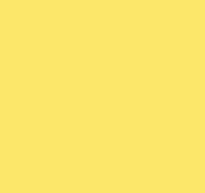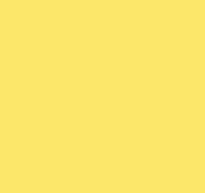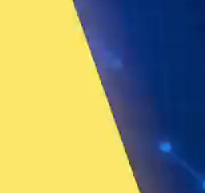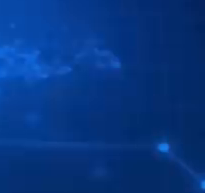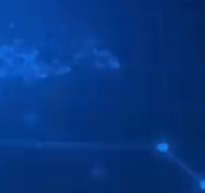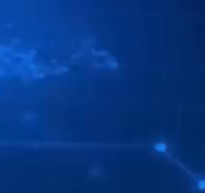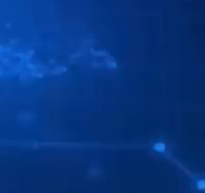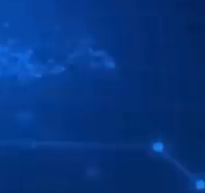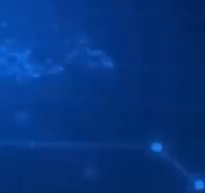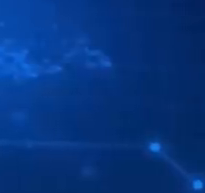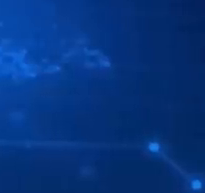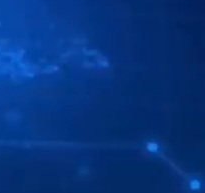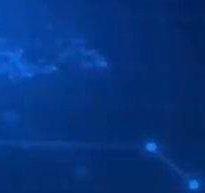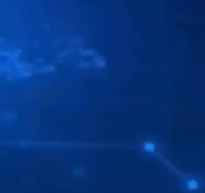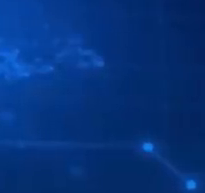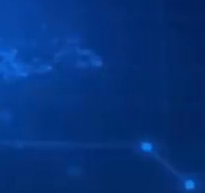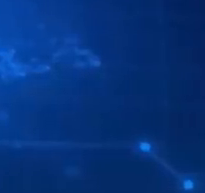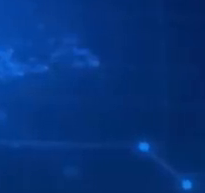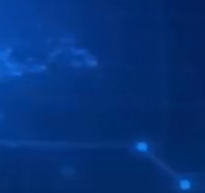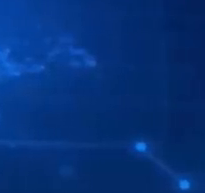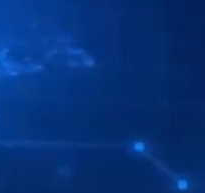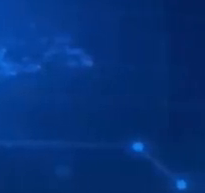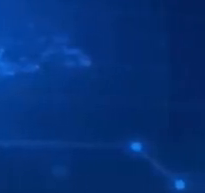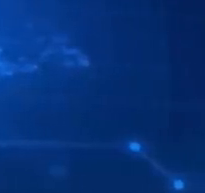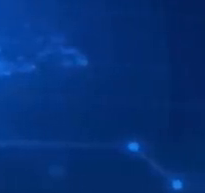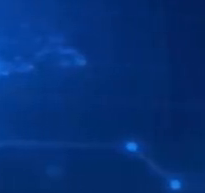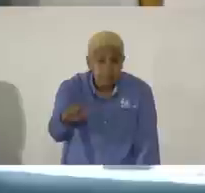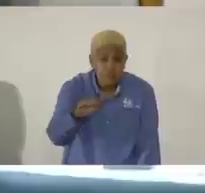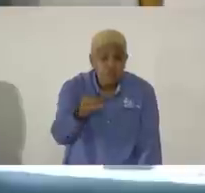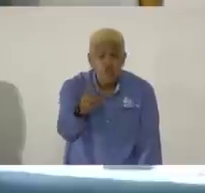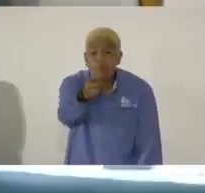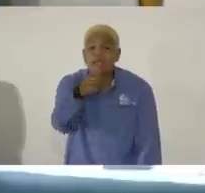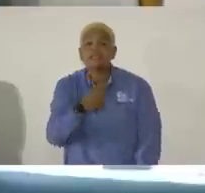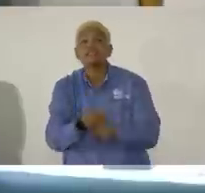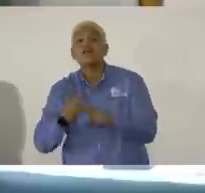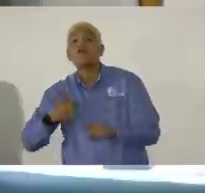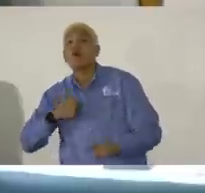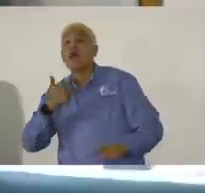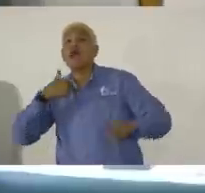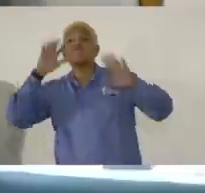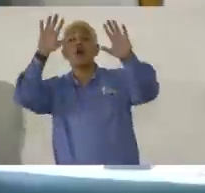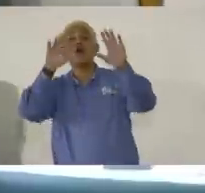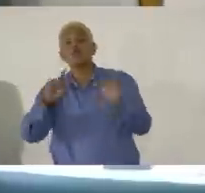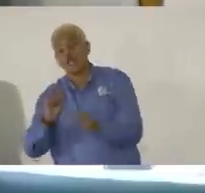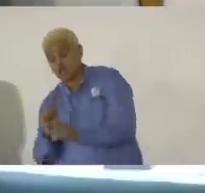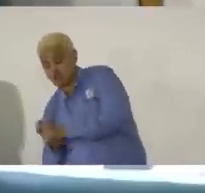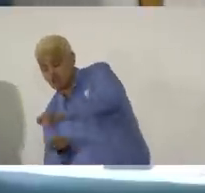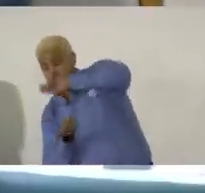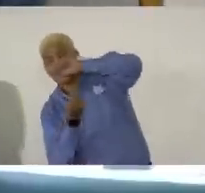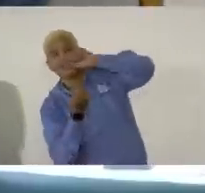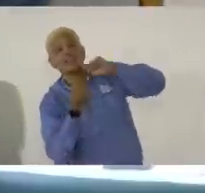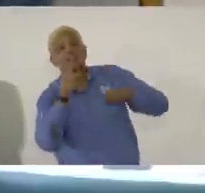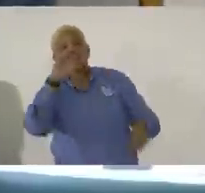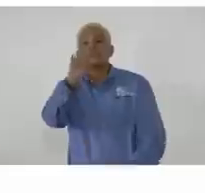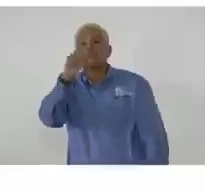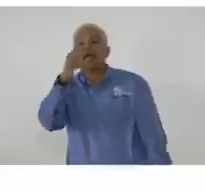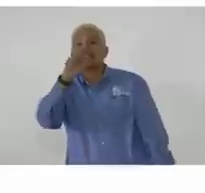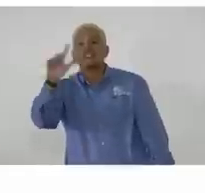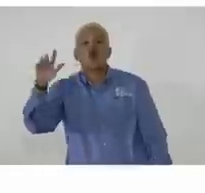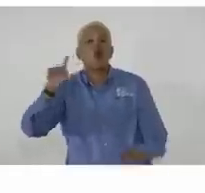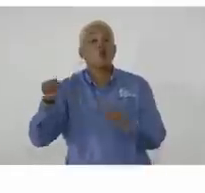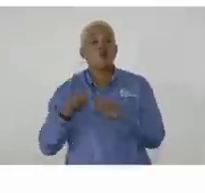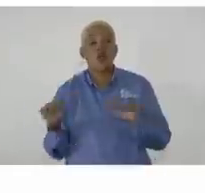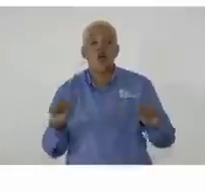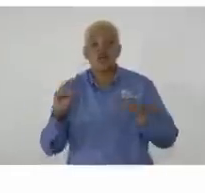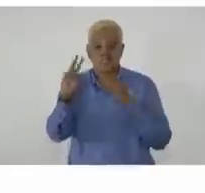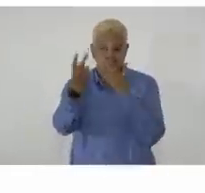to be met. Minister of Culture, Gender, Entertainment and Sports, Olivia Grange, provided Parliament with upcoming plans for